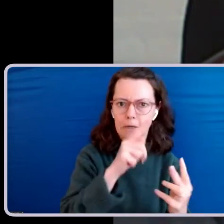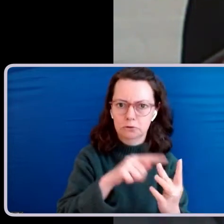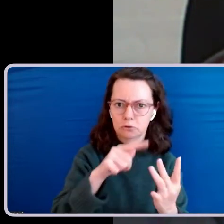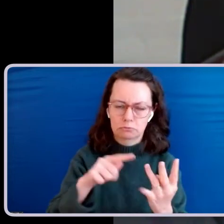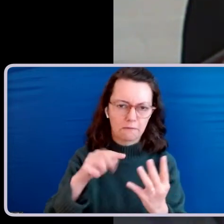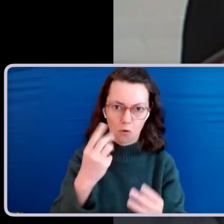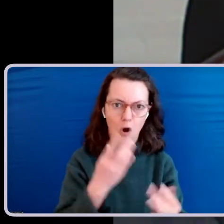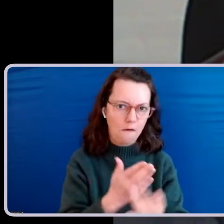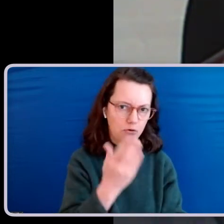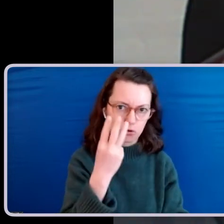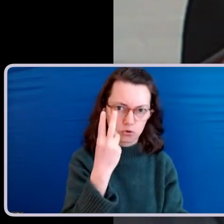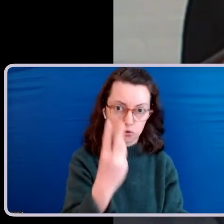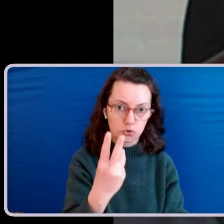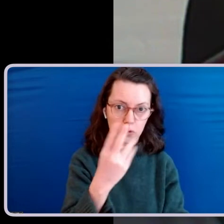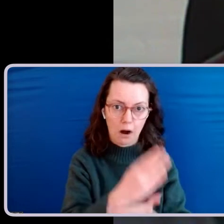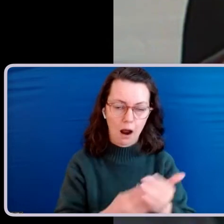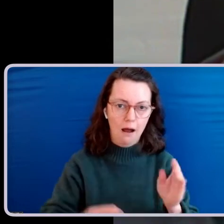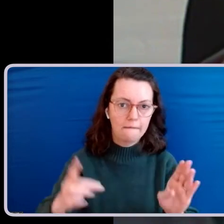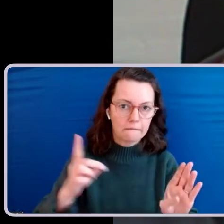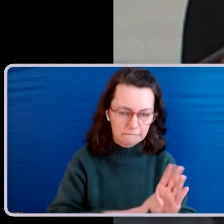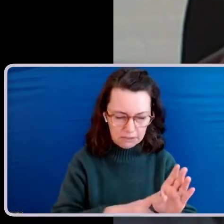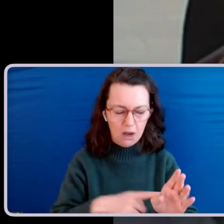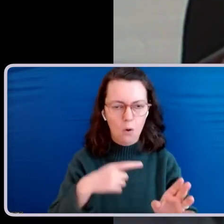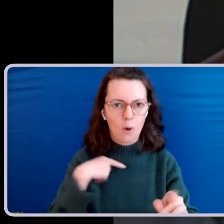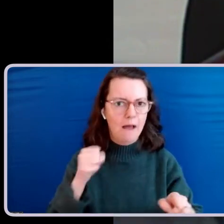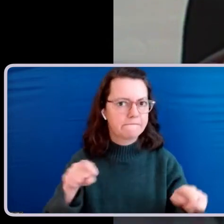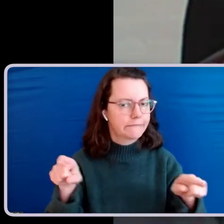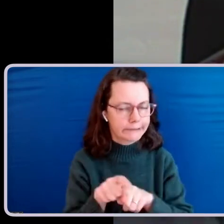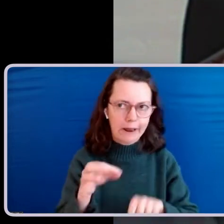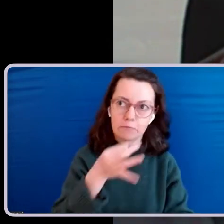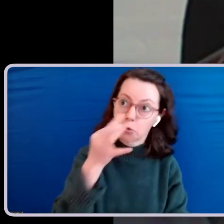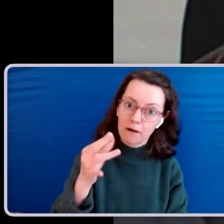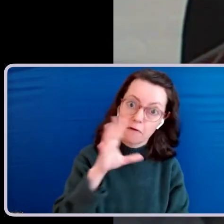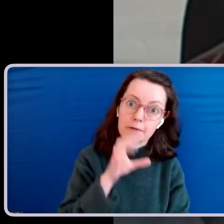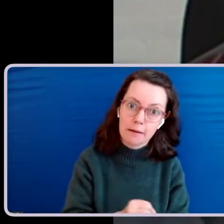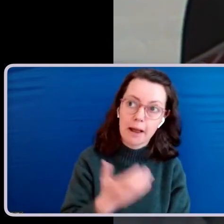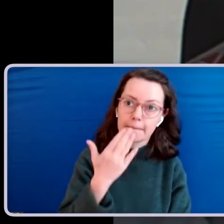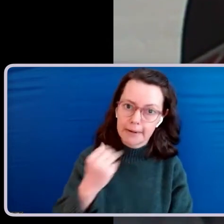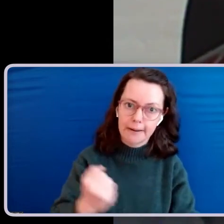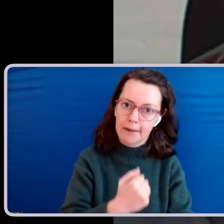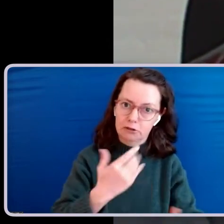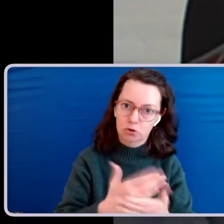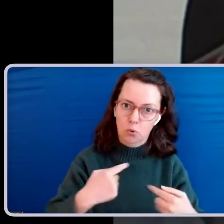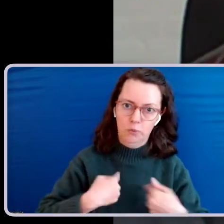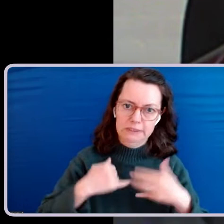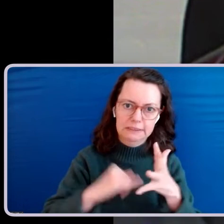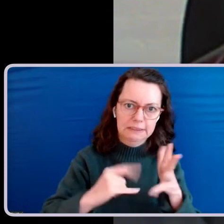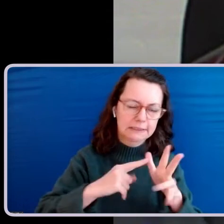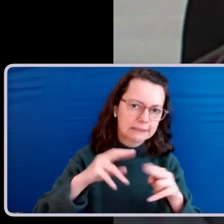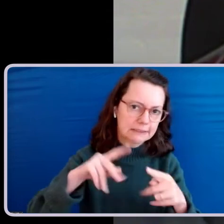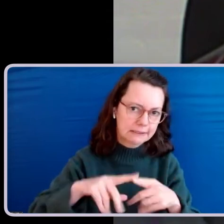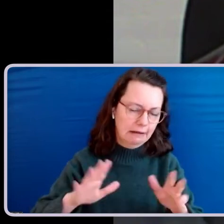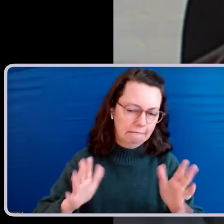to ask for what is going to keep us safe for a long time now. One of the things I did want to talk